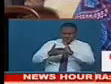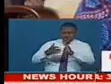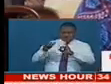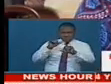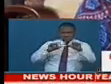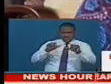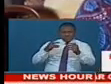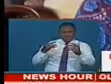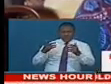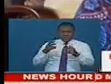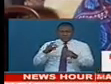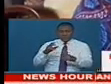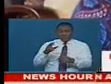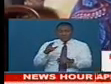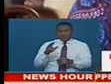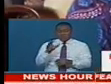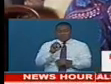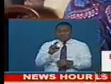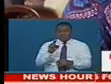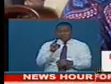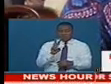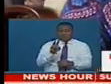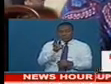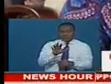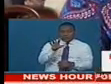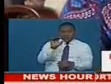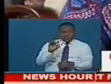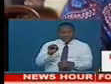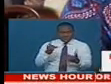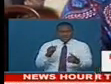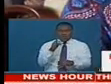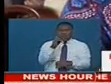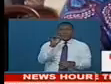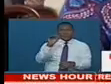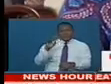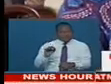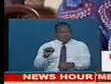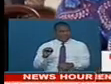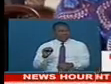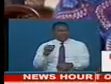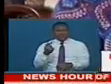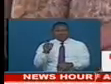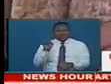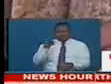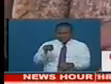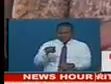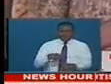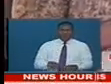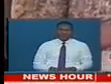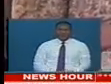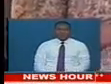from 0.25% of GDP to 1% of GDP in the short to medium term.